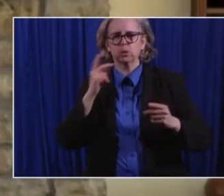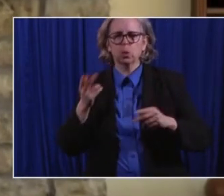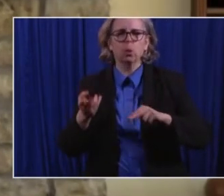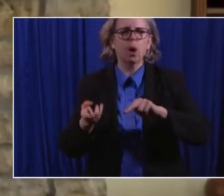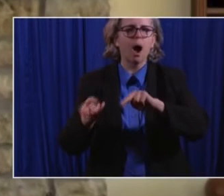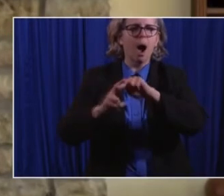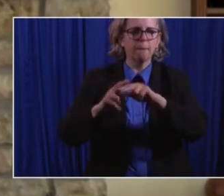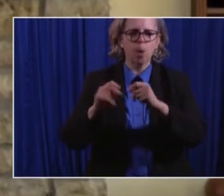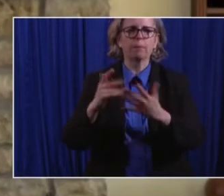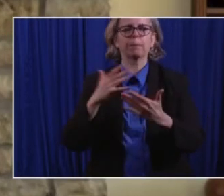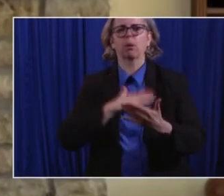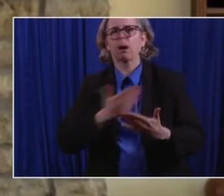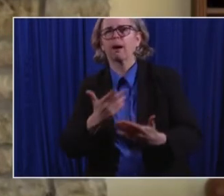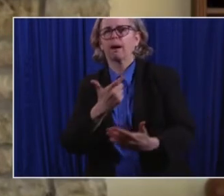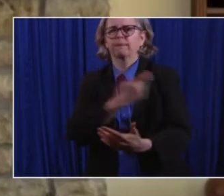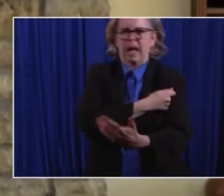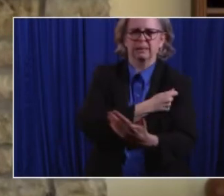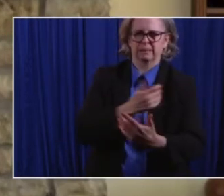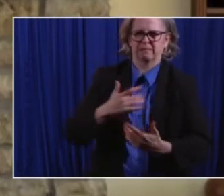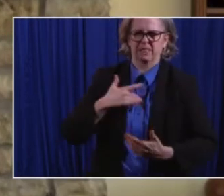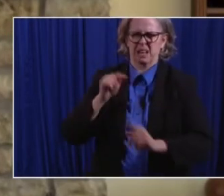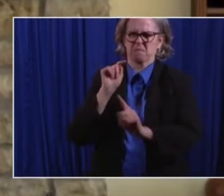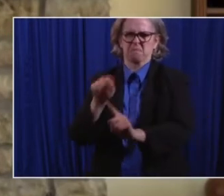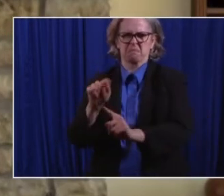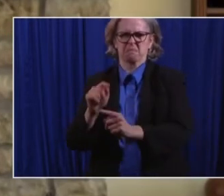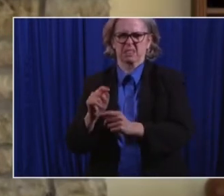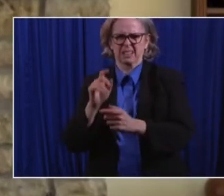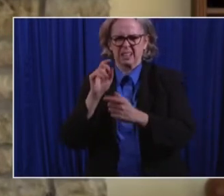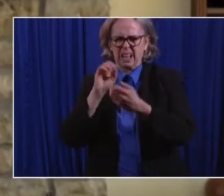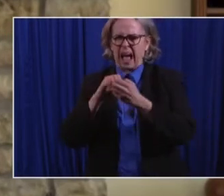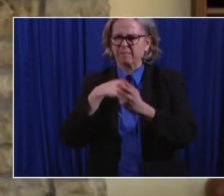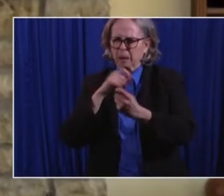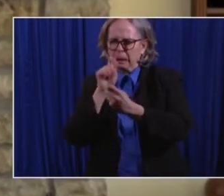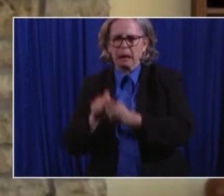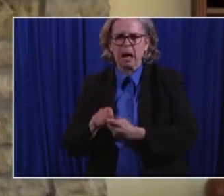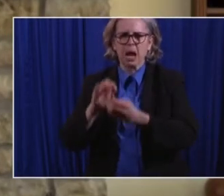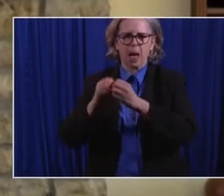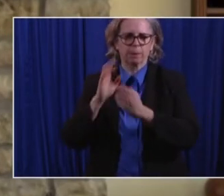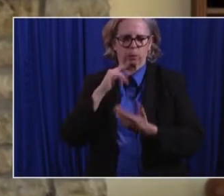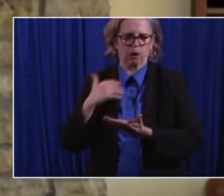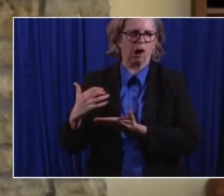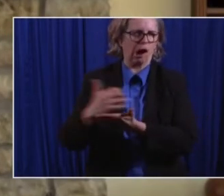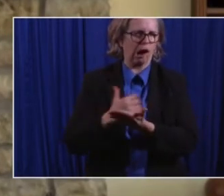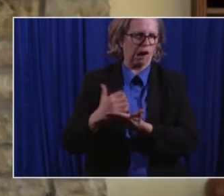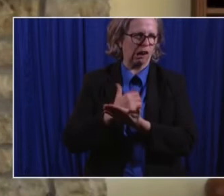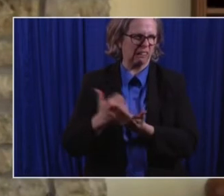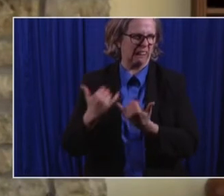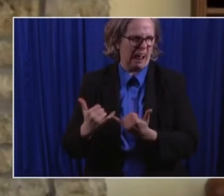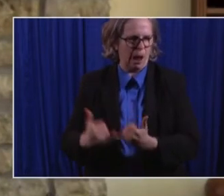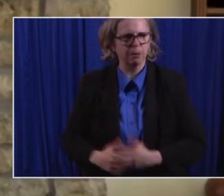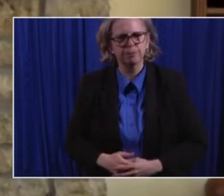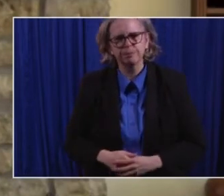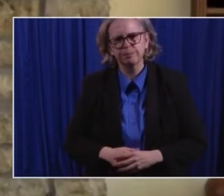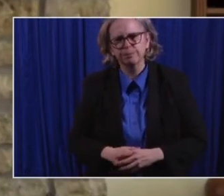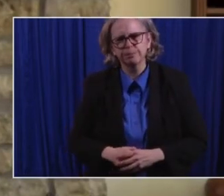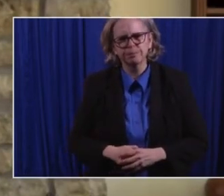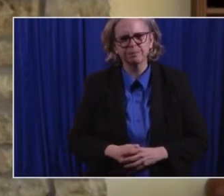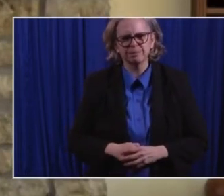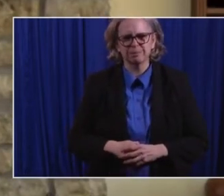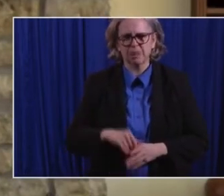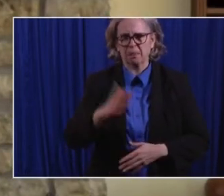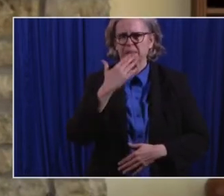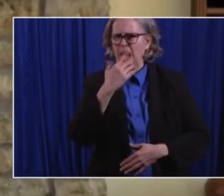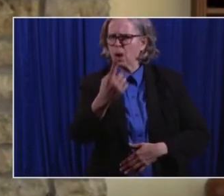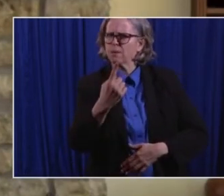feel for how these nursing homes are doing. And I would just encourage, thank you for the question, because I